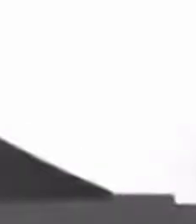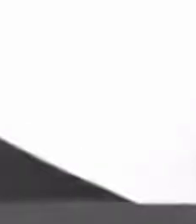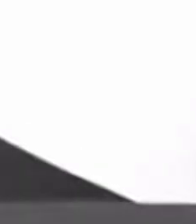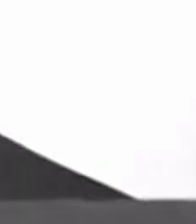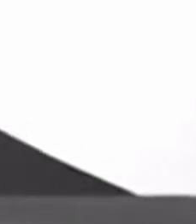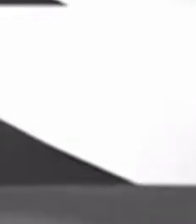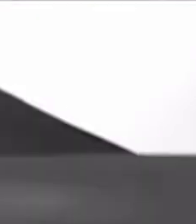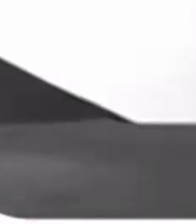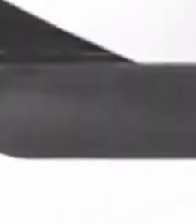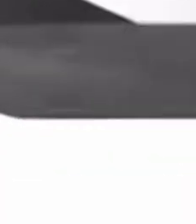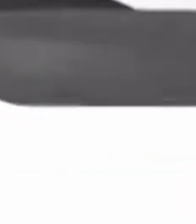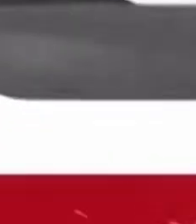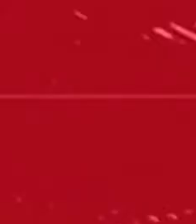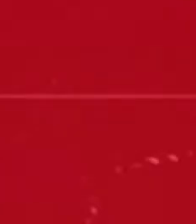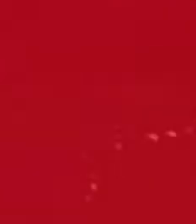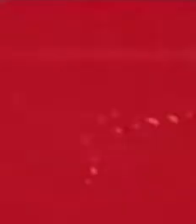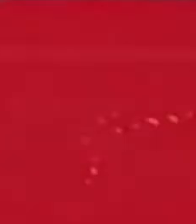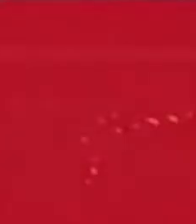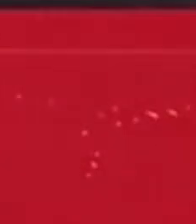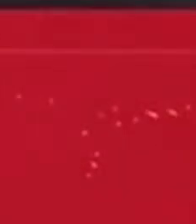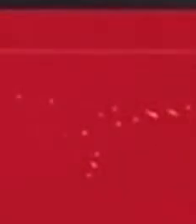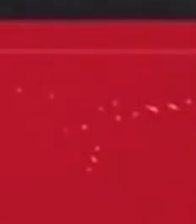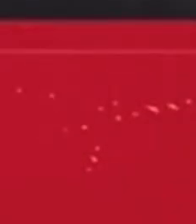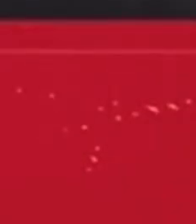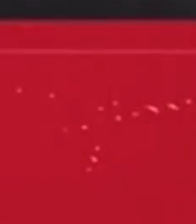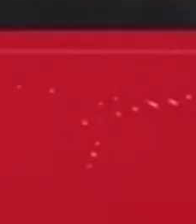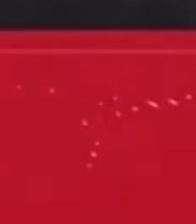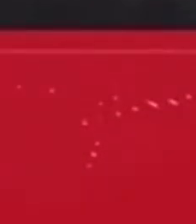Thank you, honorable members.